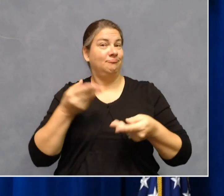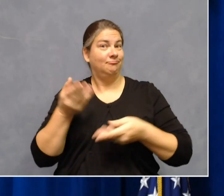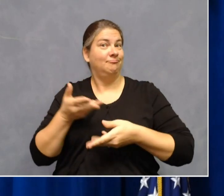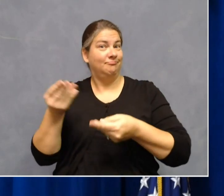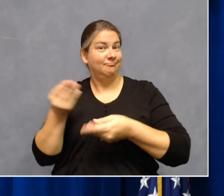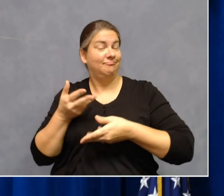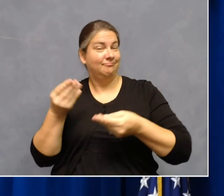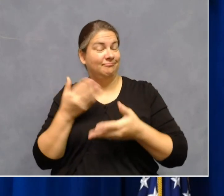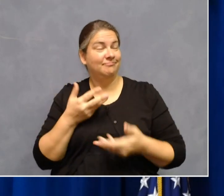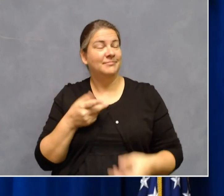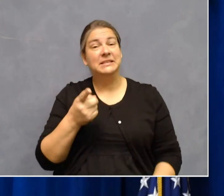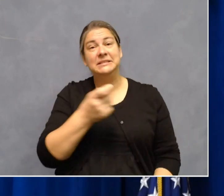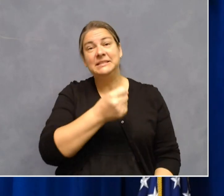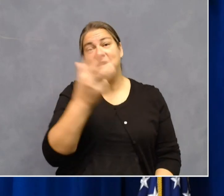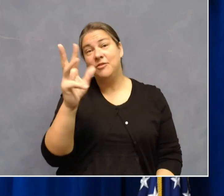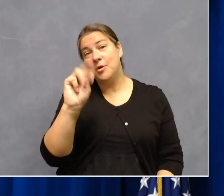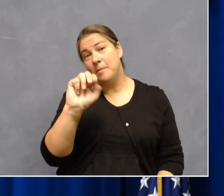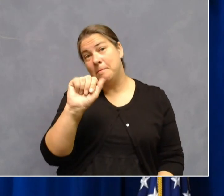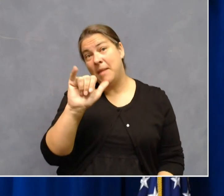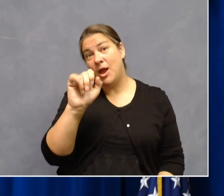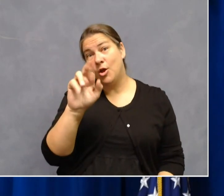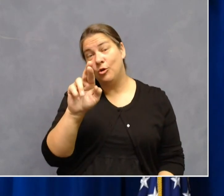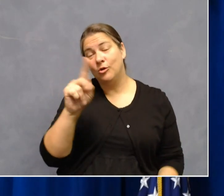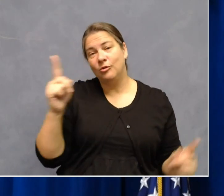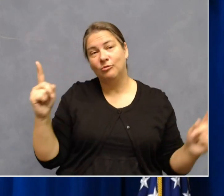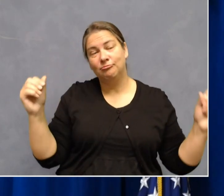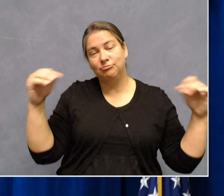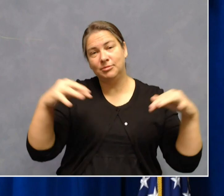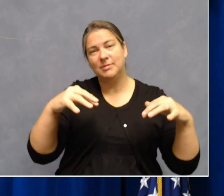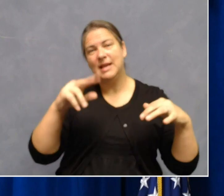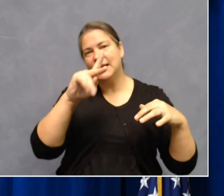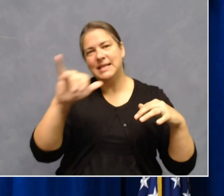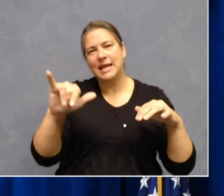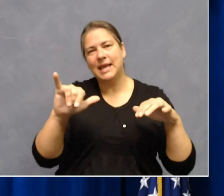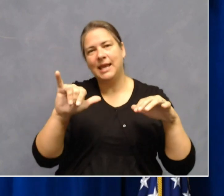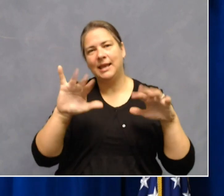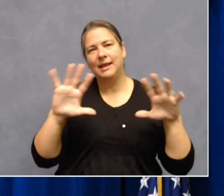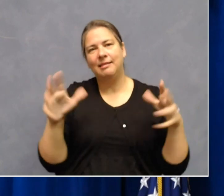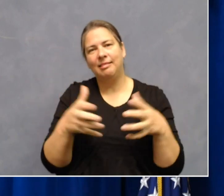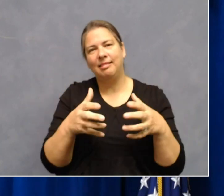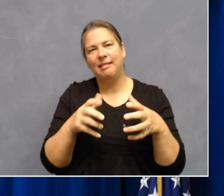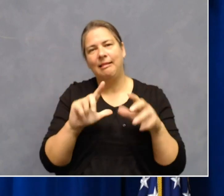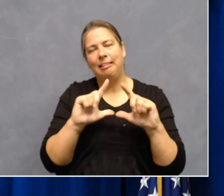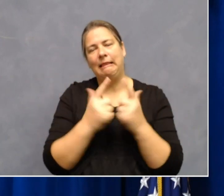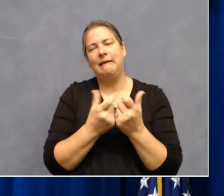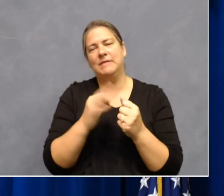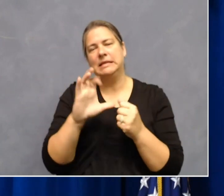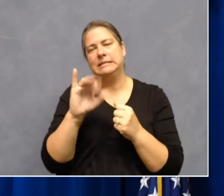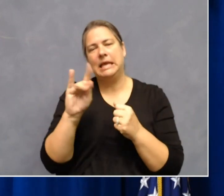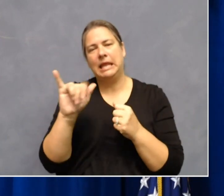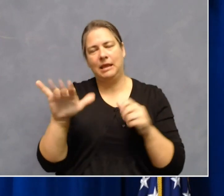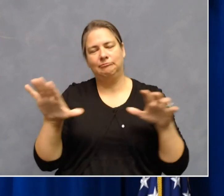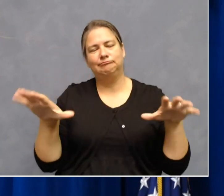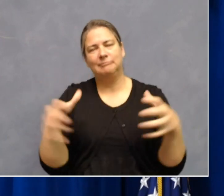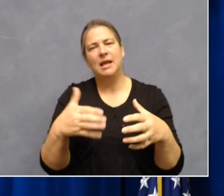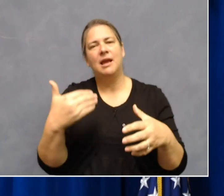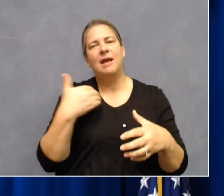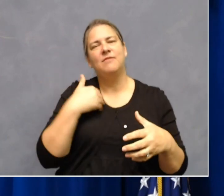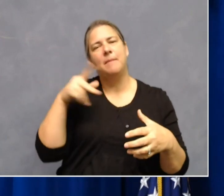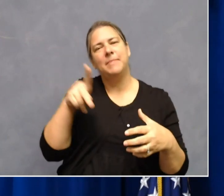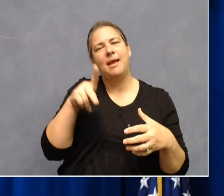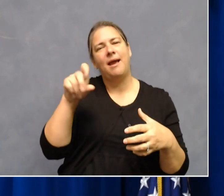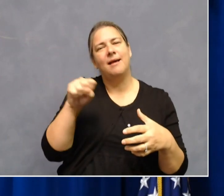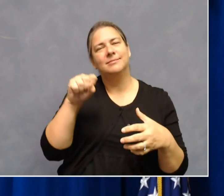together through the Kentucky League of Cities and helped prepare a video PSA so that the people of their